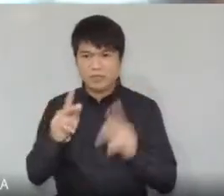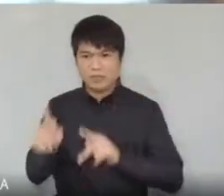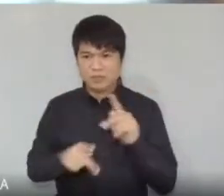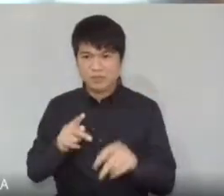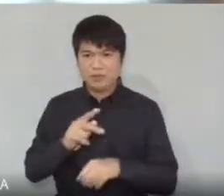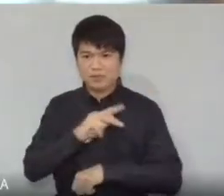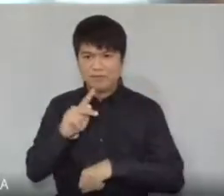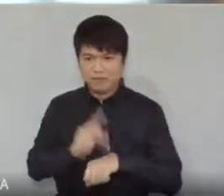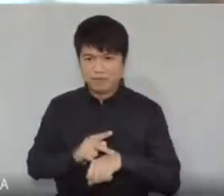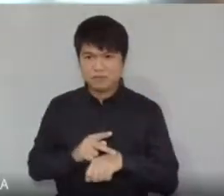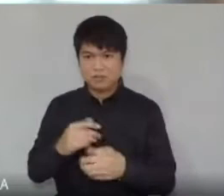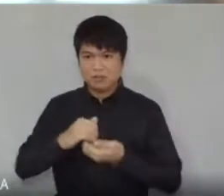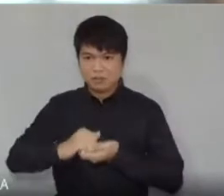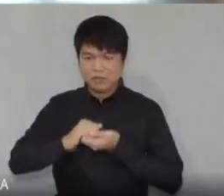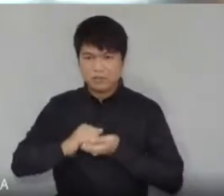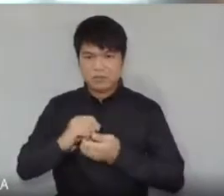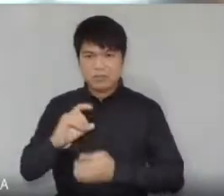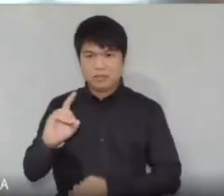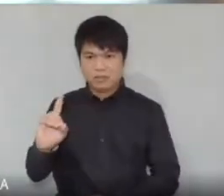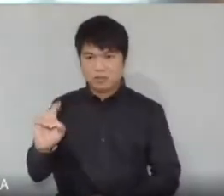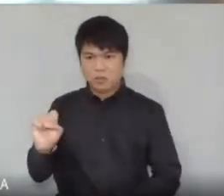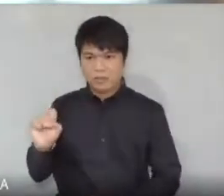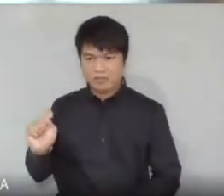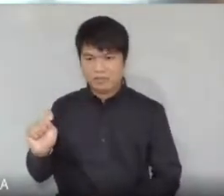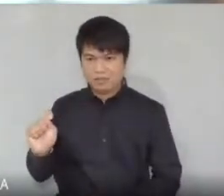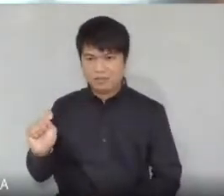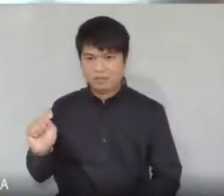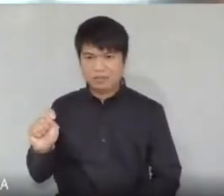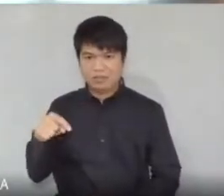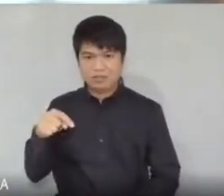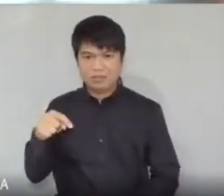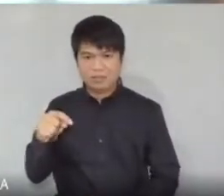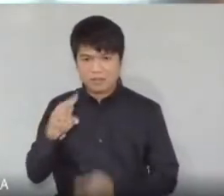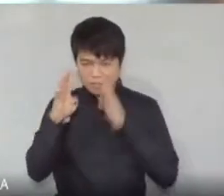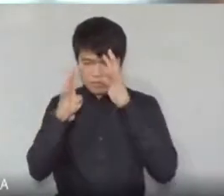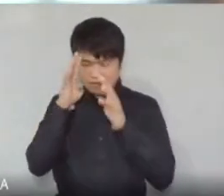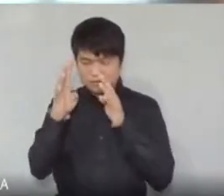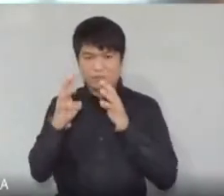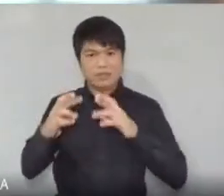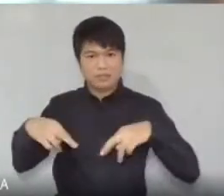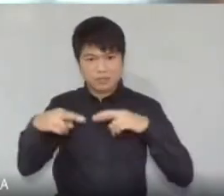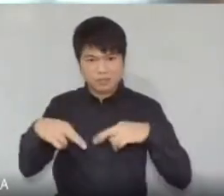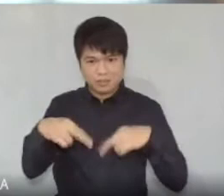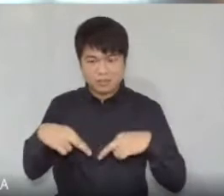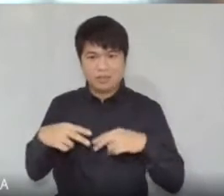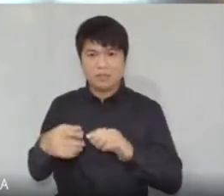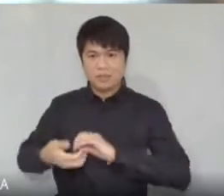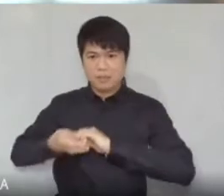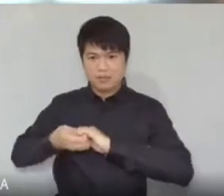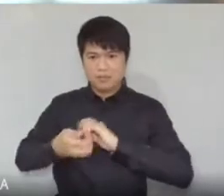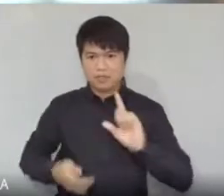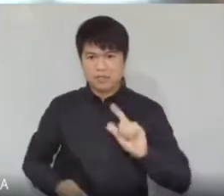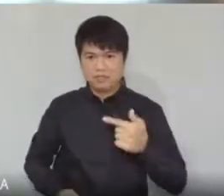Health in the UHC implementation, and in our fight against COVID-19. UP